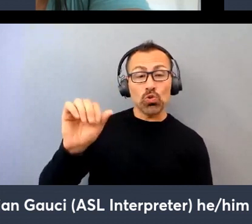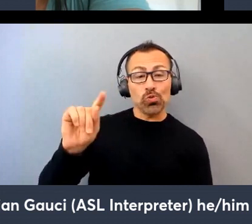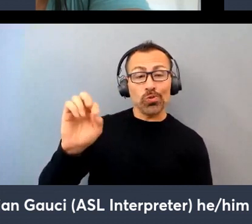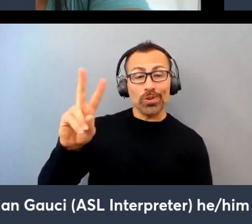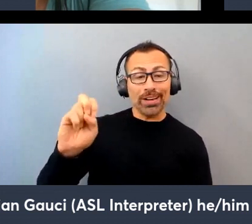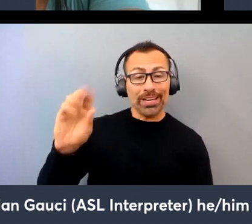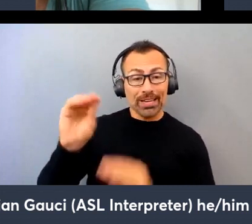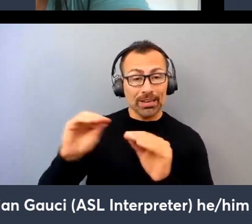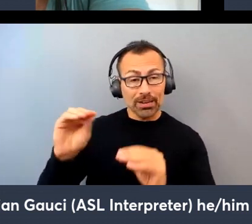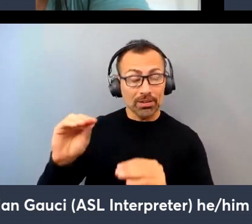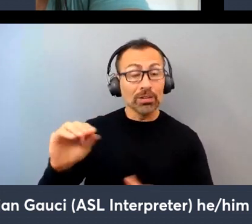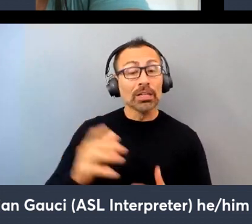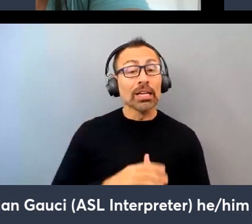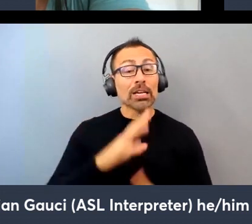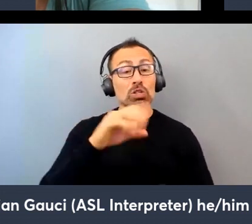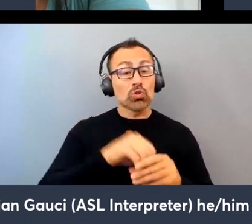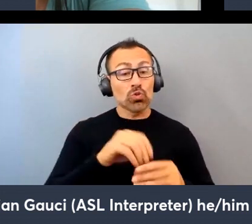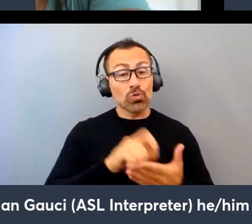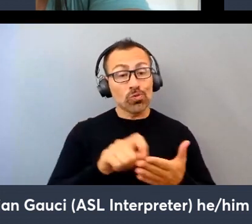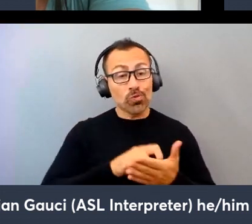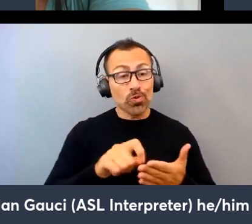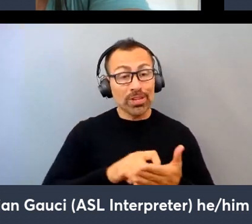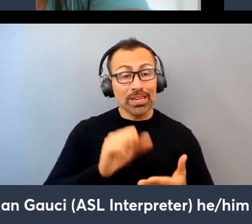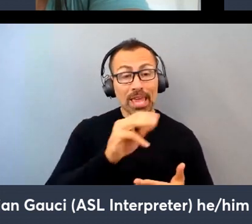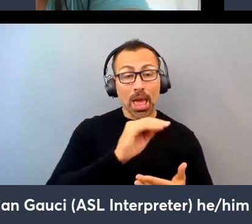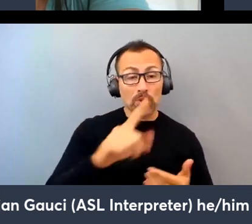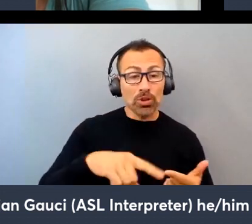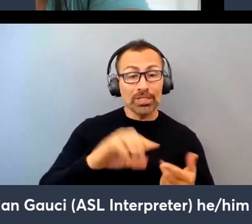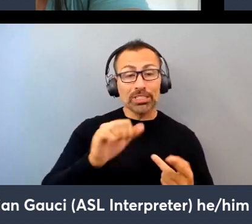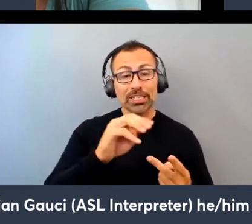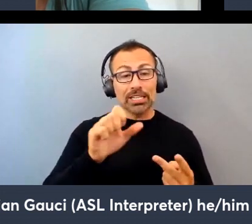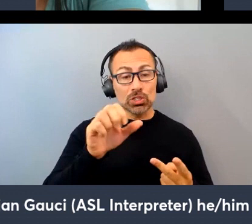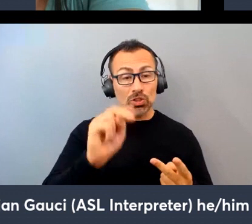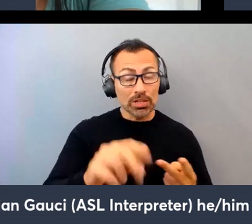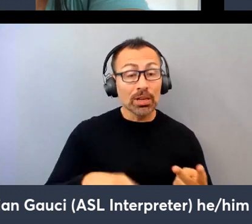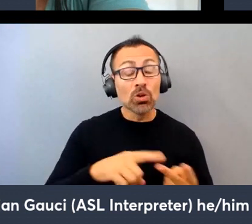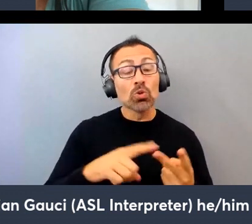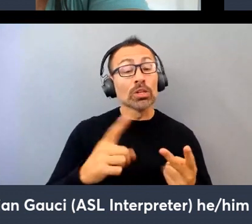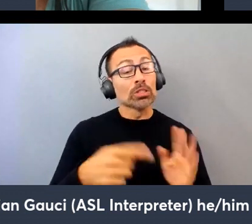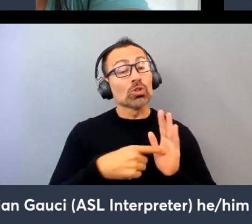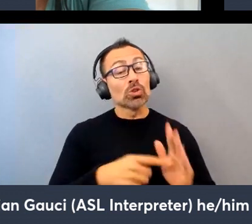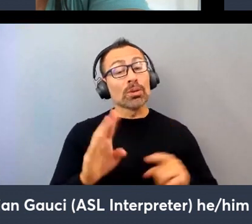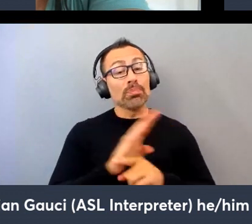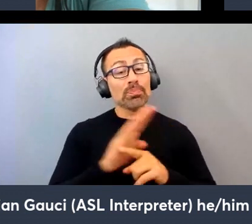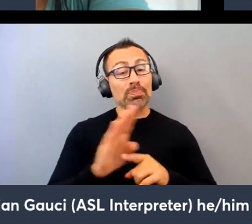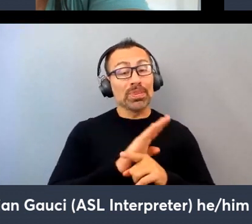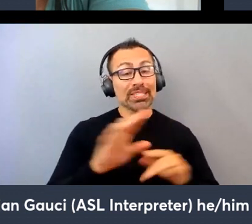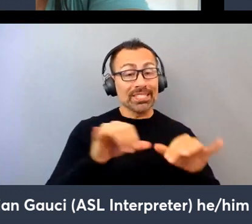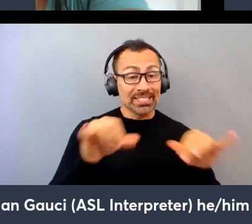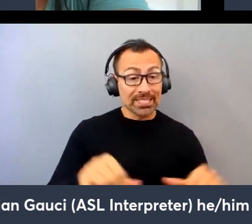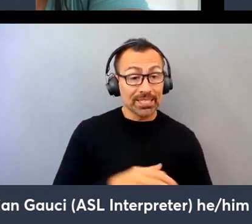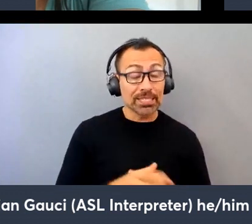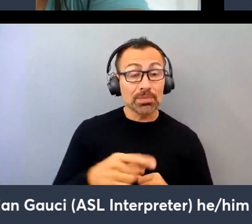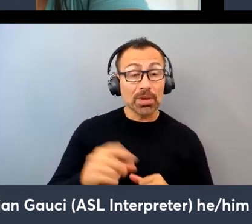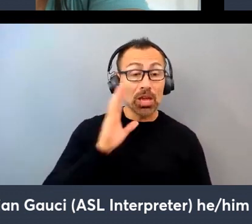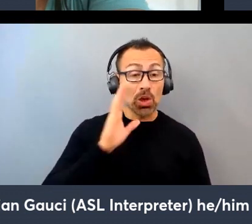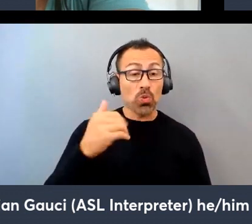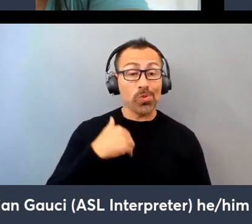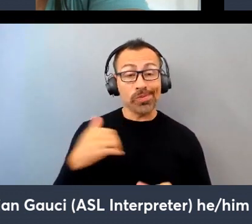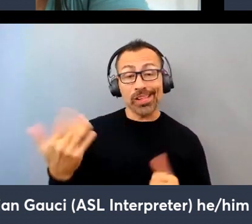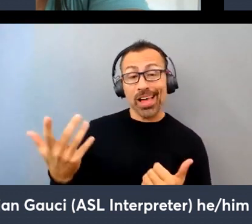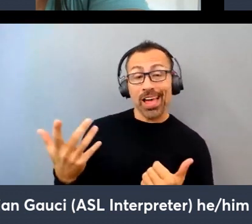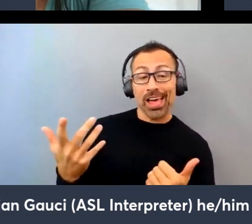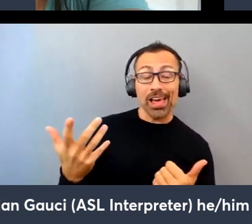YAML or JSON notation that represents a desired state of a system. So the CFN template will have a definition of what